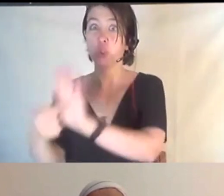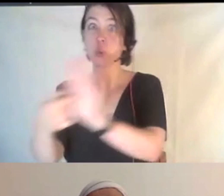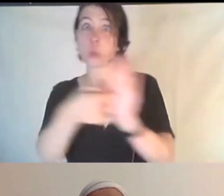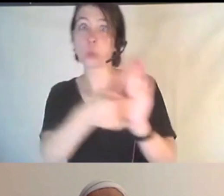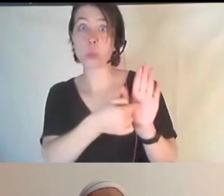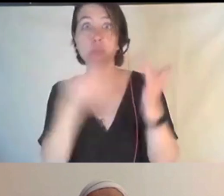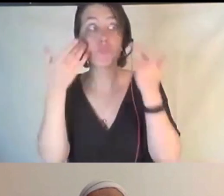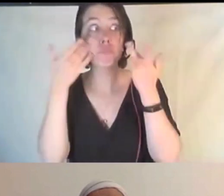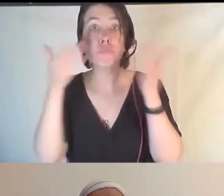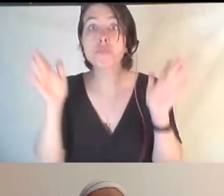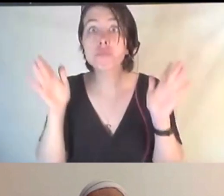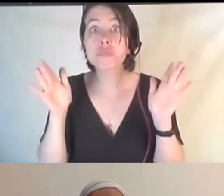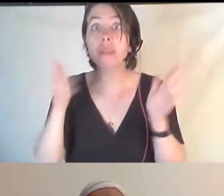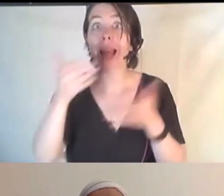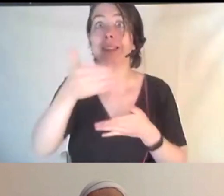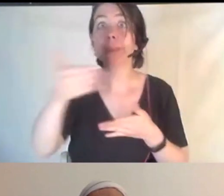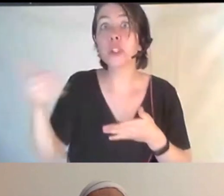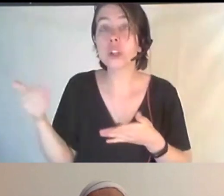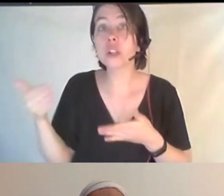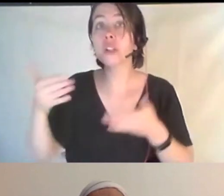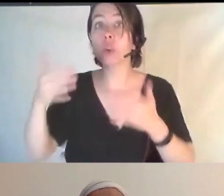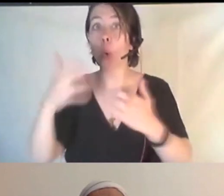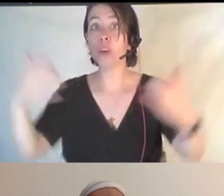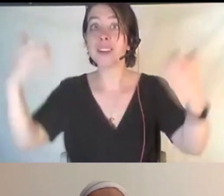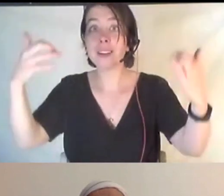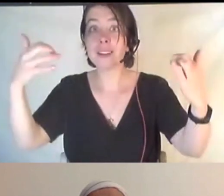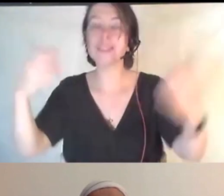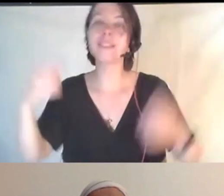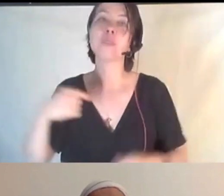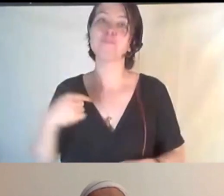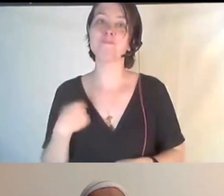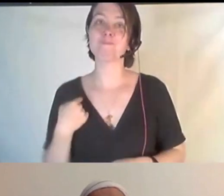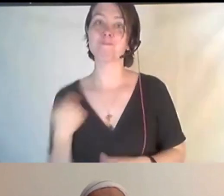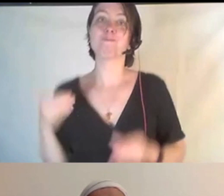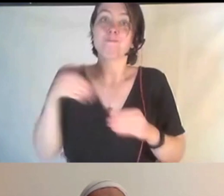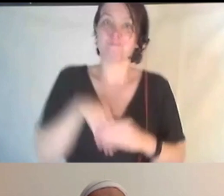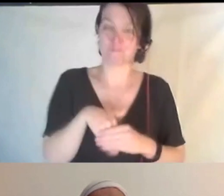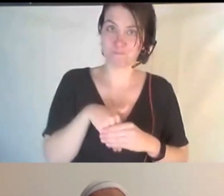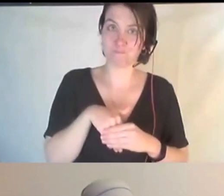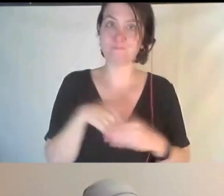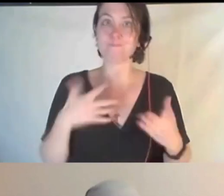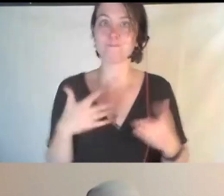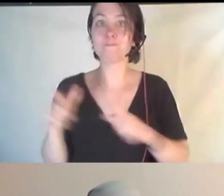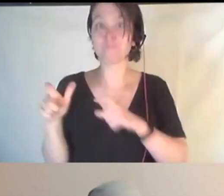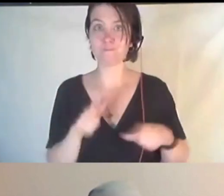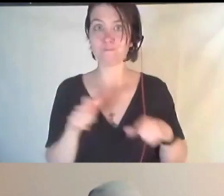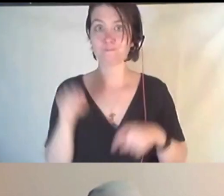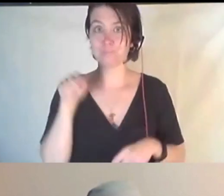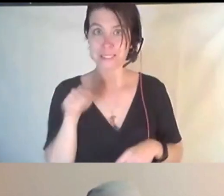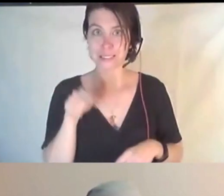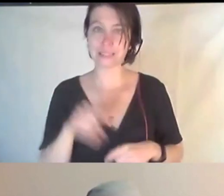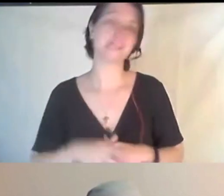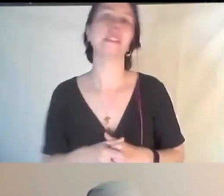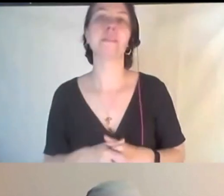I came in. And that's what we've been doing for the last 10 years. And I think Charlotte is absolutely right in saying